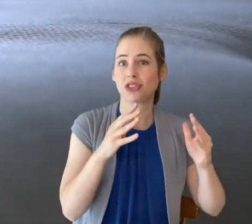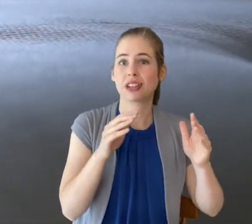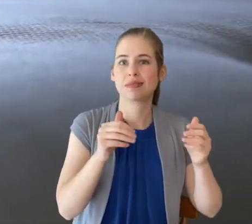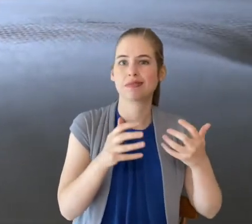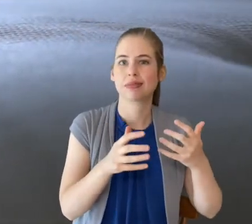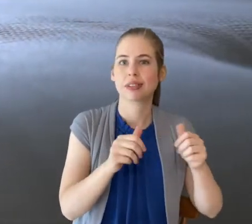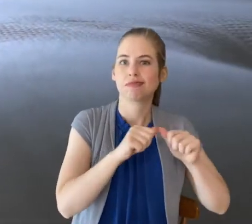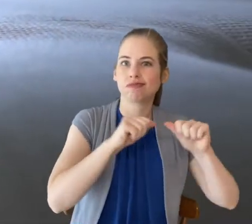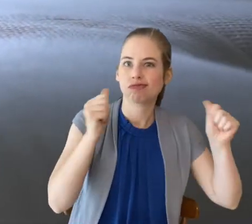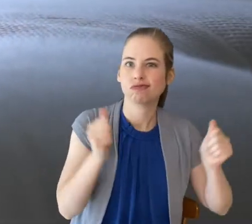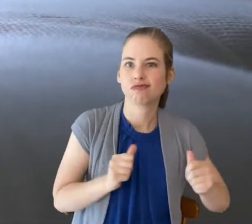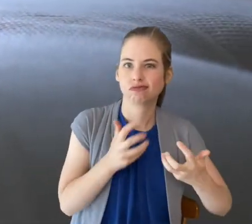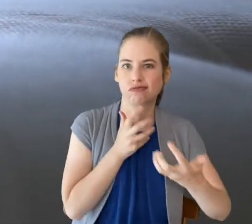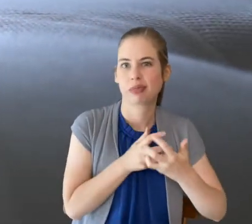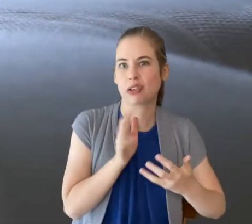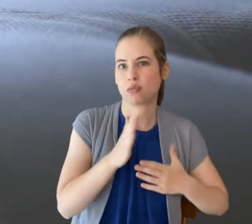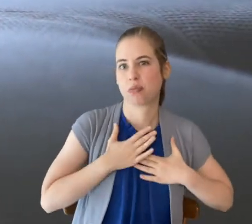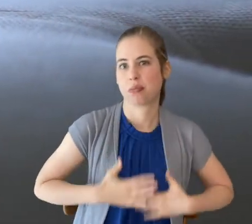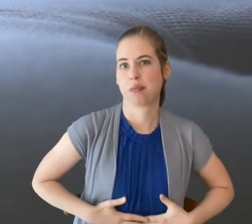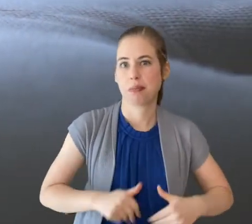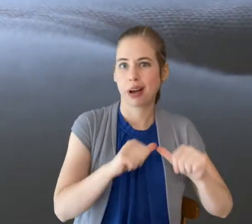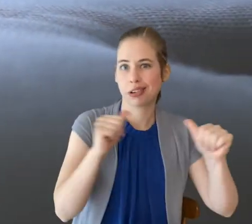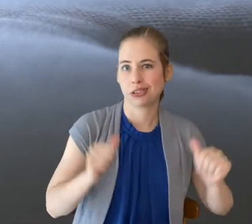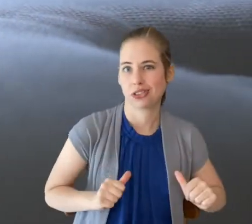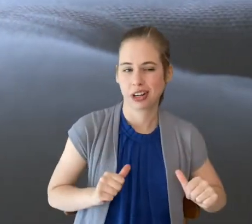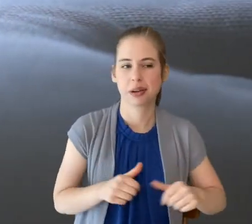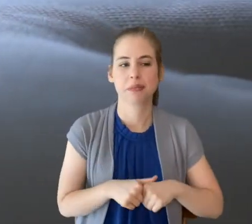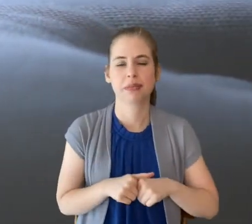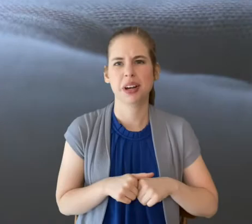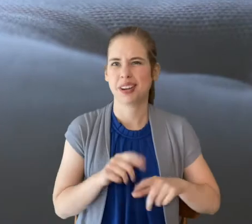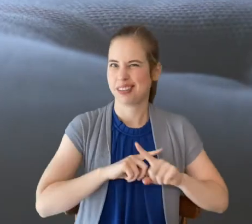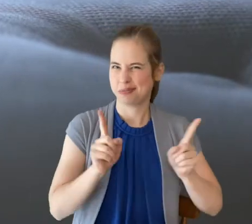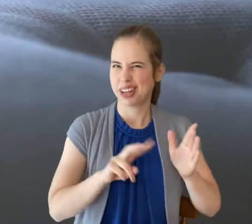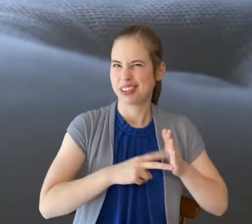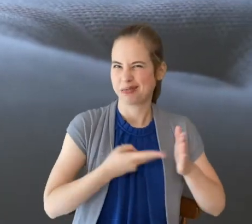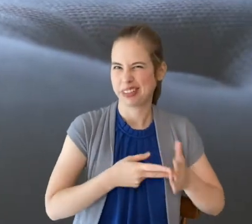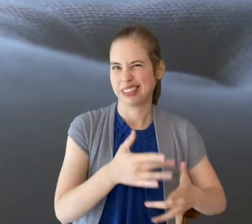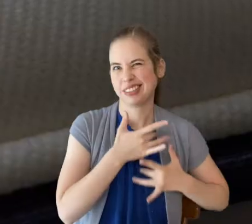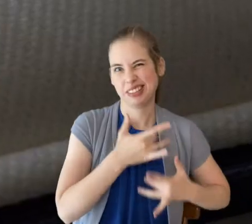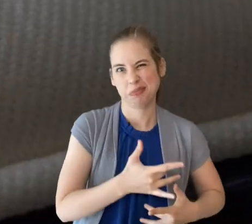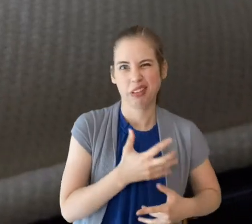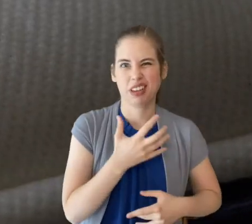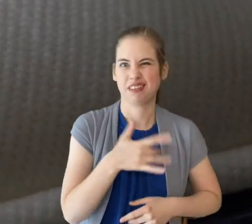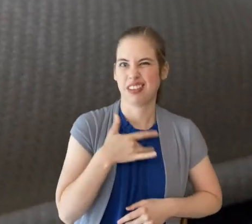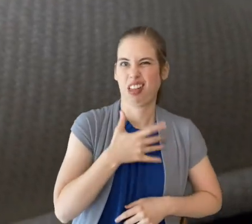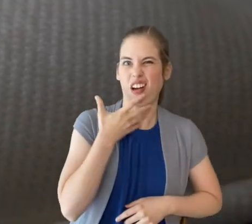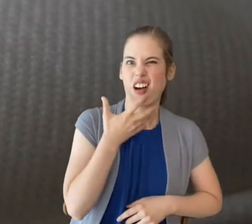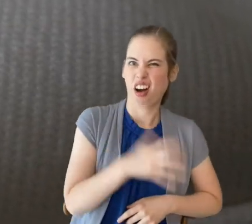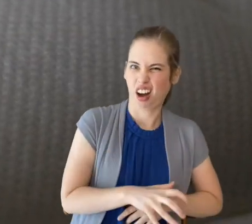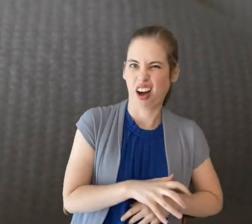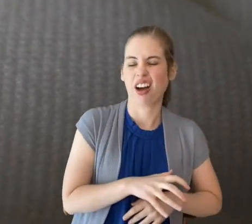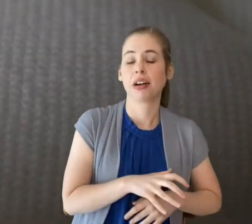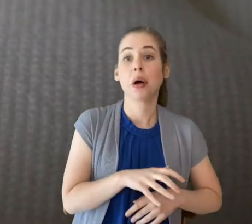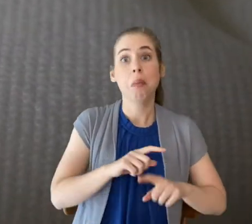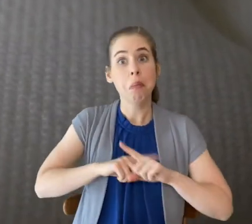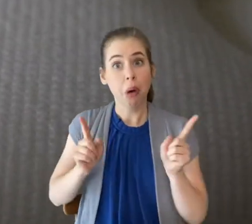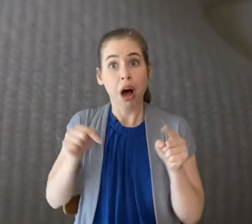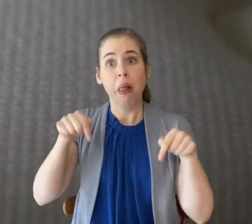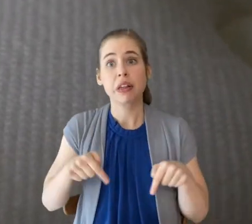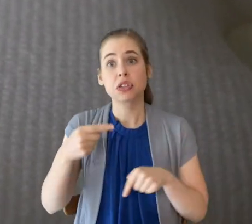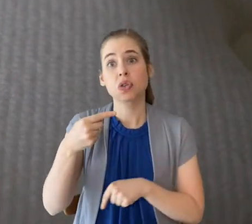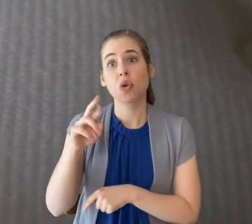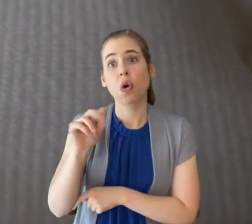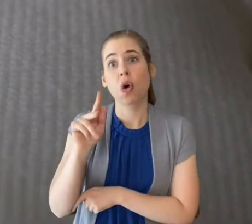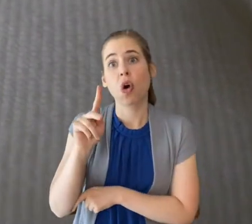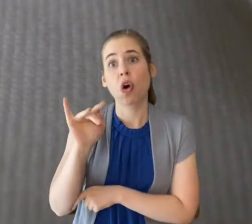can, however, cause excess heat buildup, making for an uncomfortably hot night. Overall, we'd say that the GravityLux